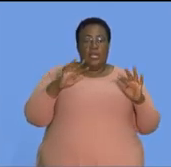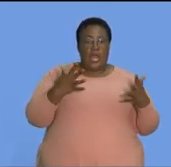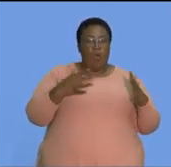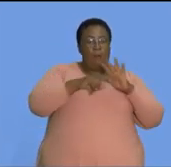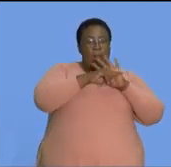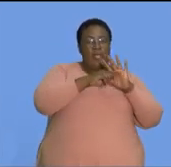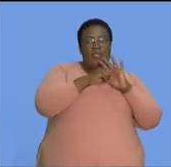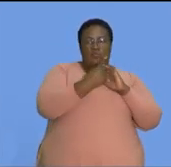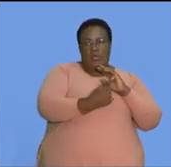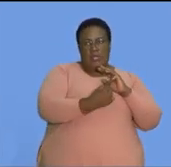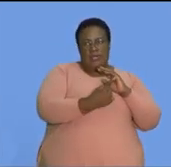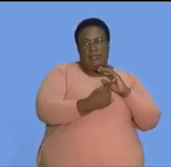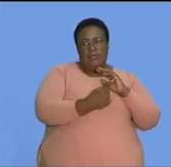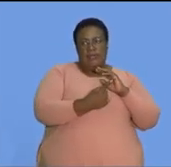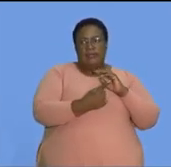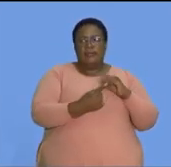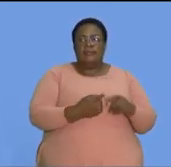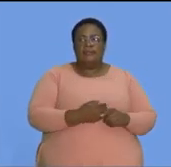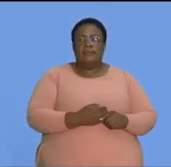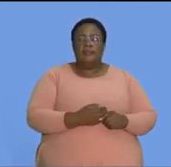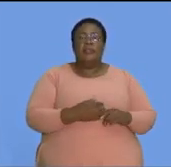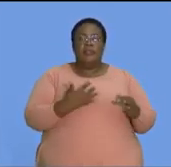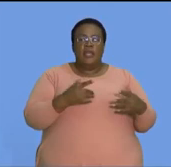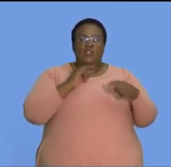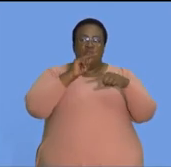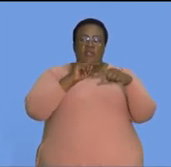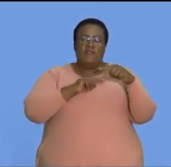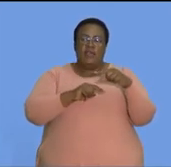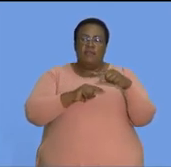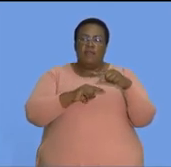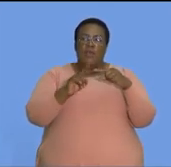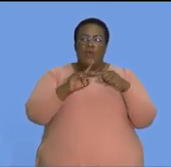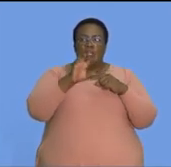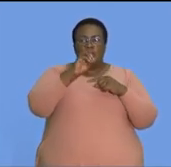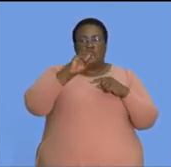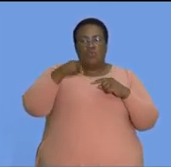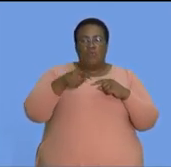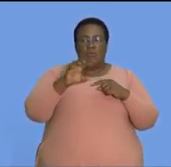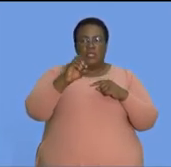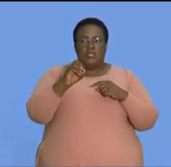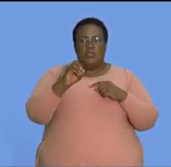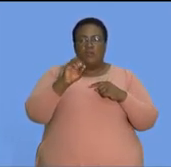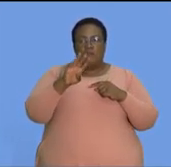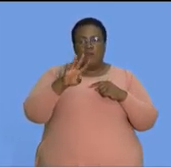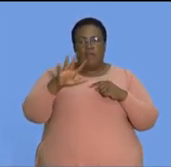1, and that was our answer there. And then you divide this by the